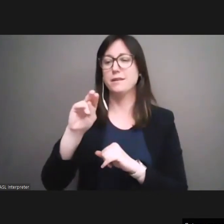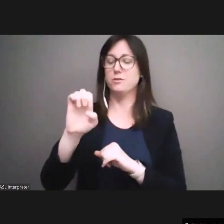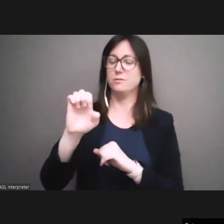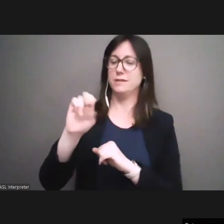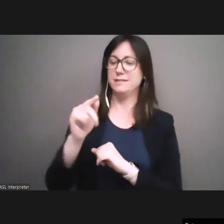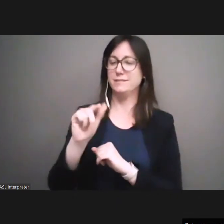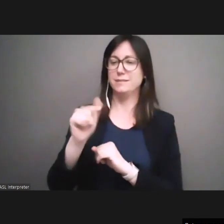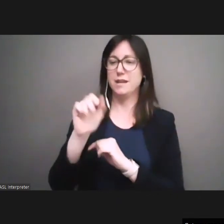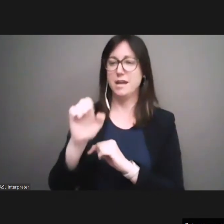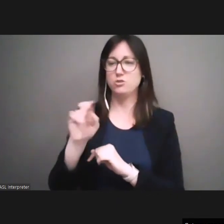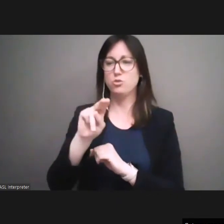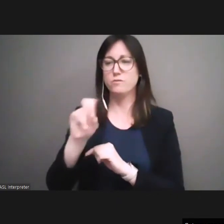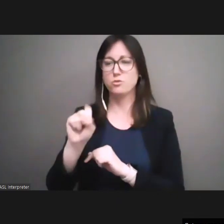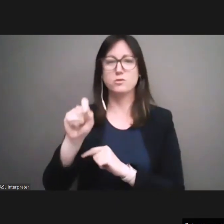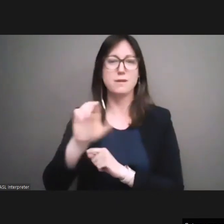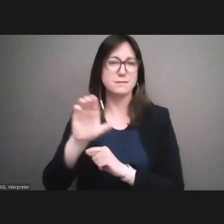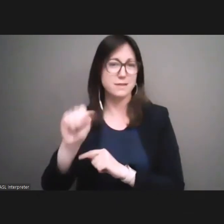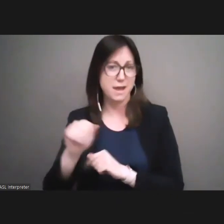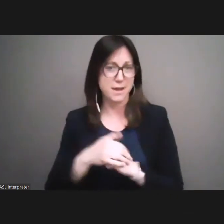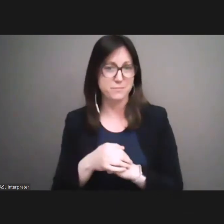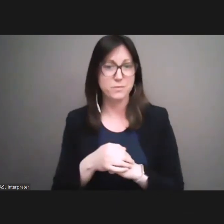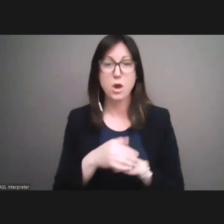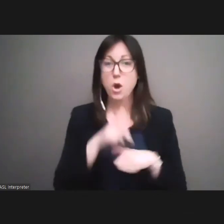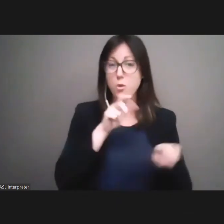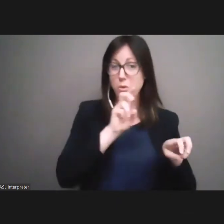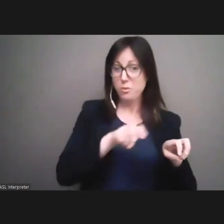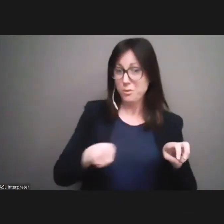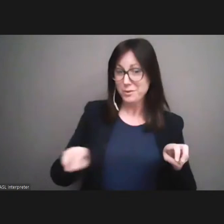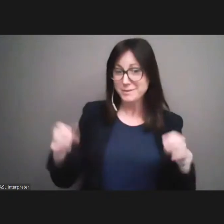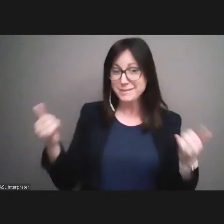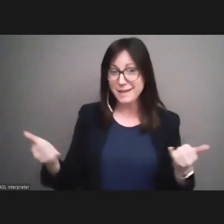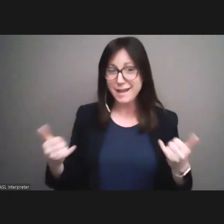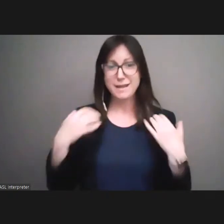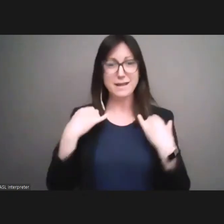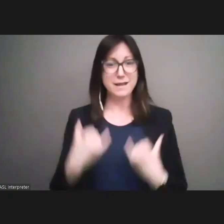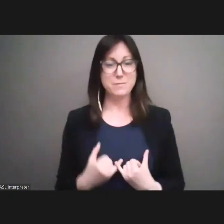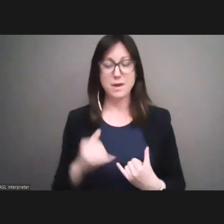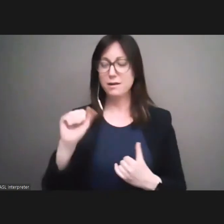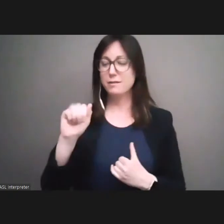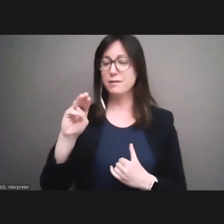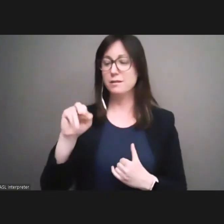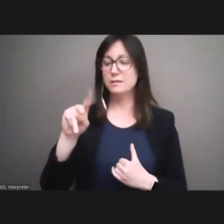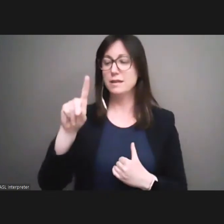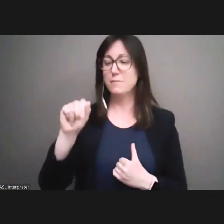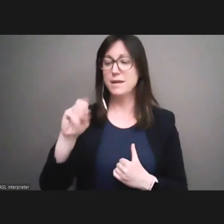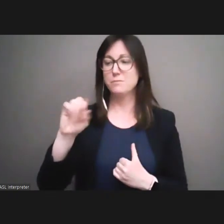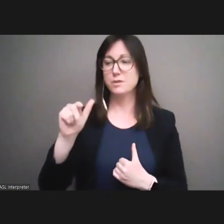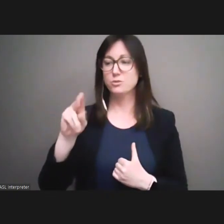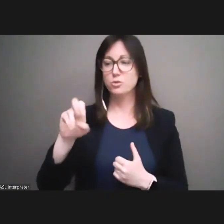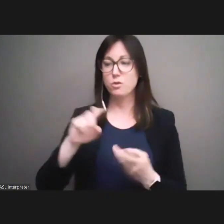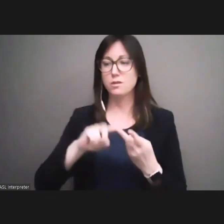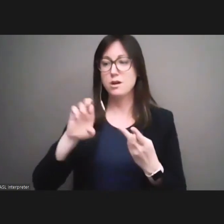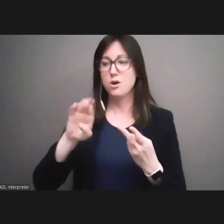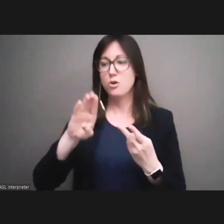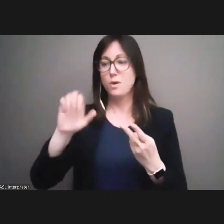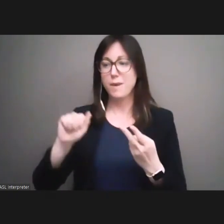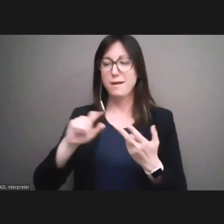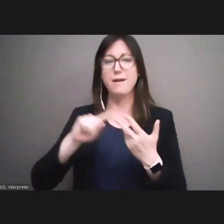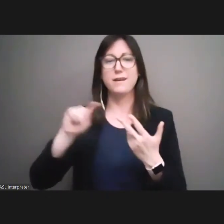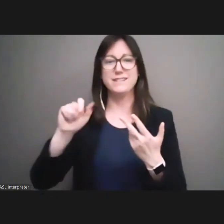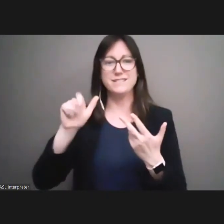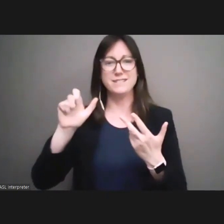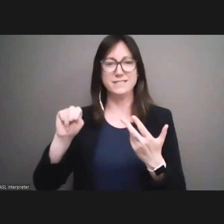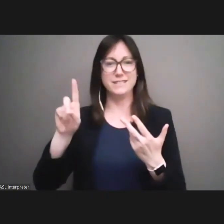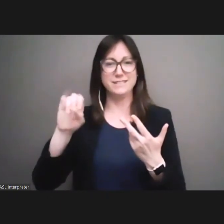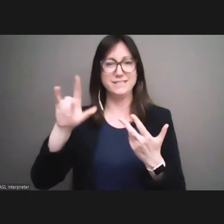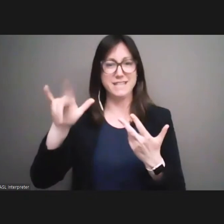info@engagenovascotia.ca. Our guests tonight are Mayor Amanda McDougall, Rebecca Masai, and Tegan Daly.